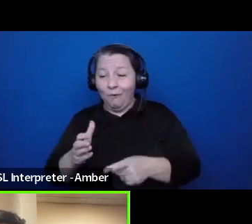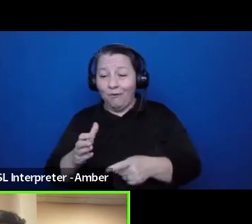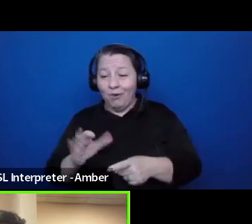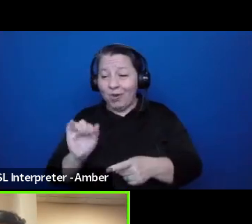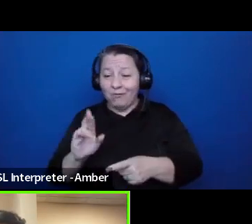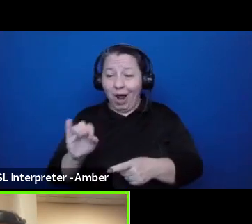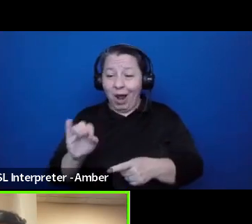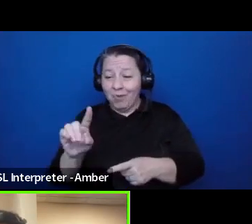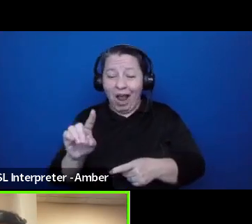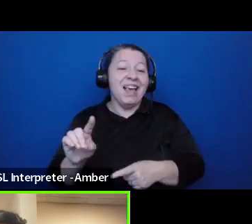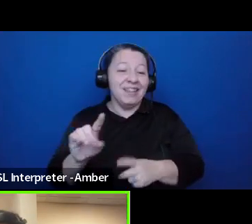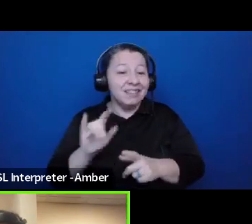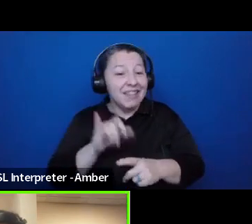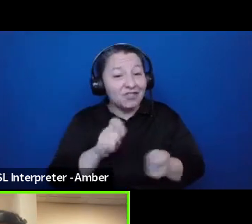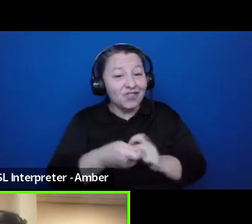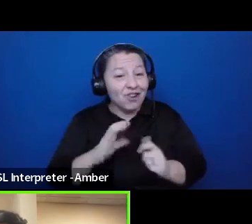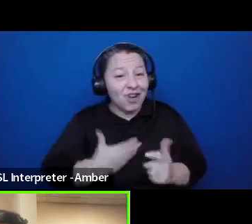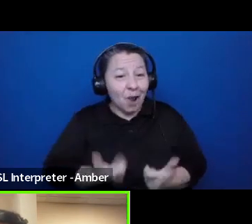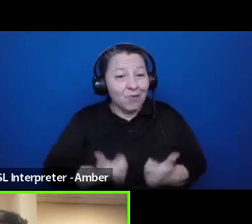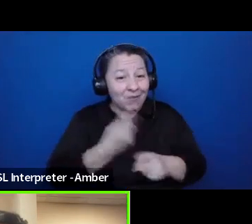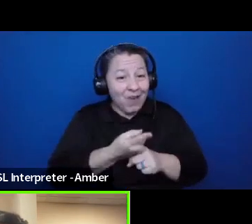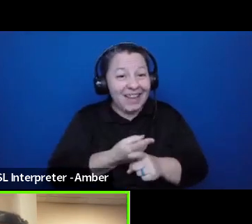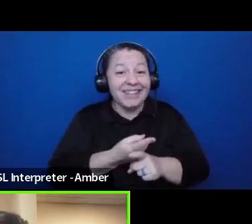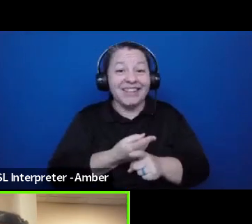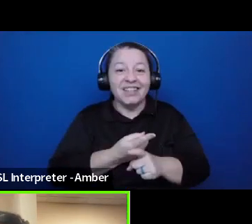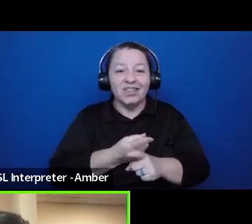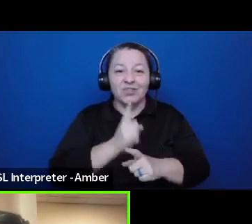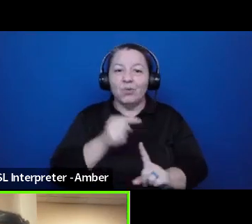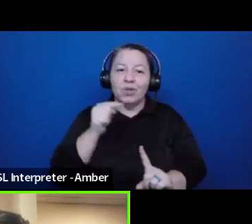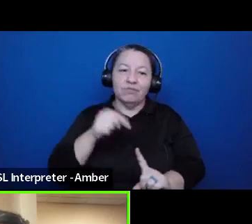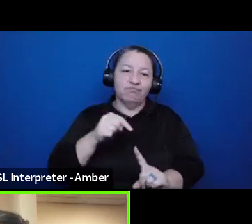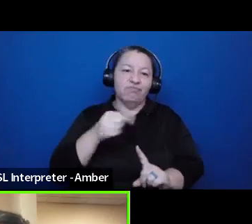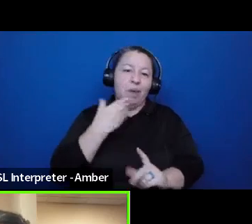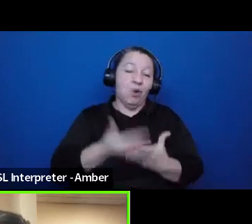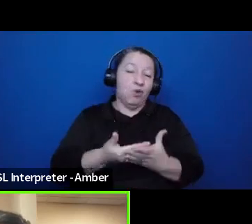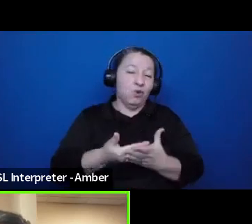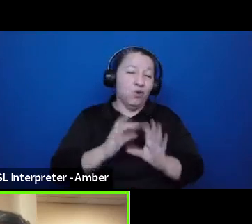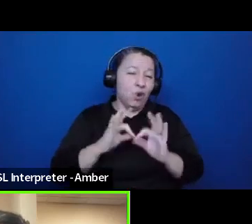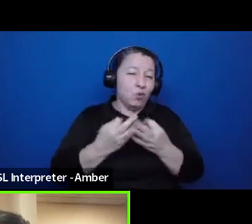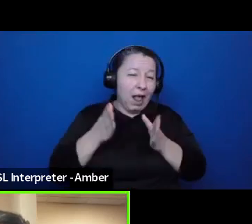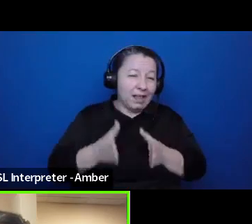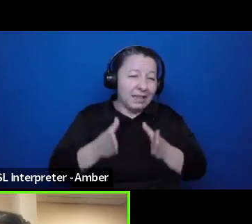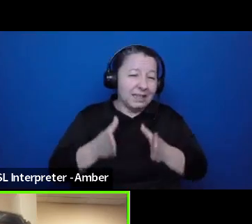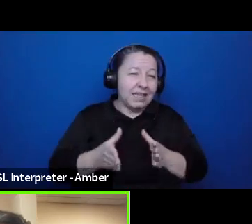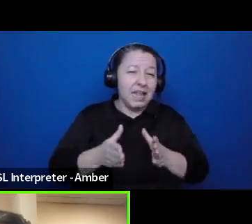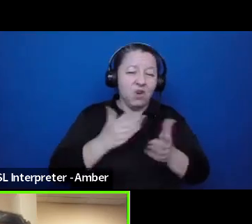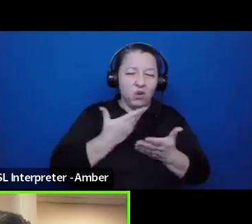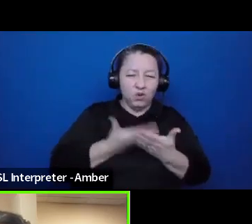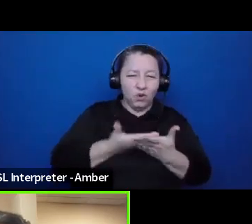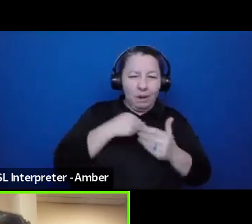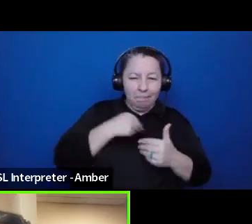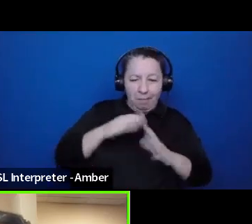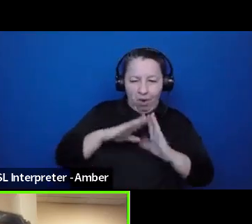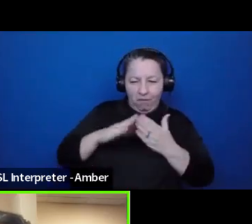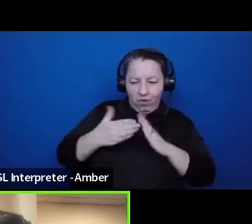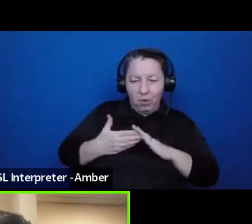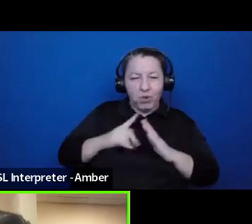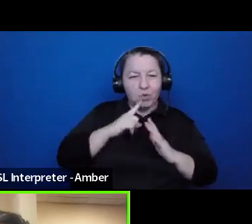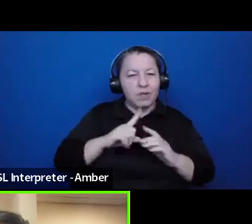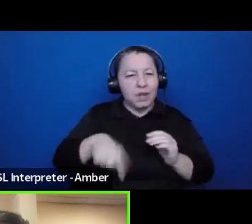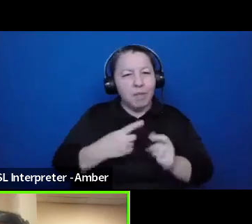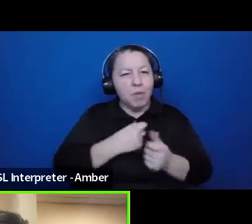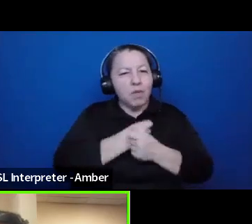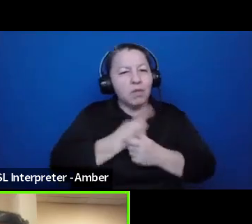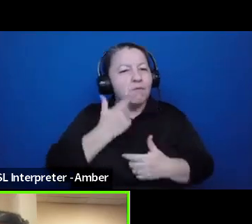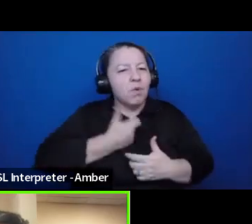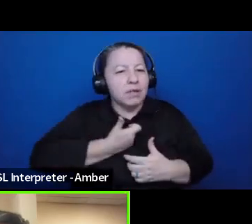good relative when we exchange that compassion, and it's made in the love for ourselves, that